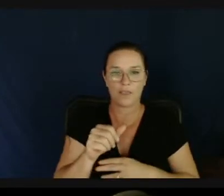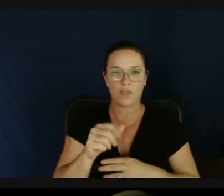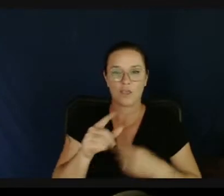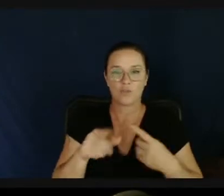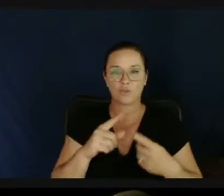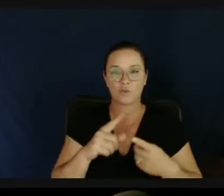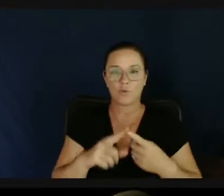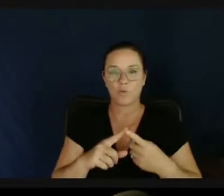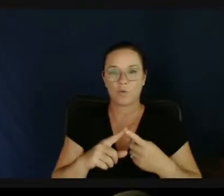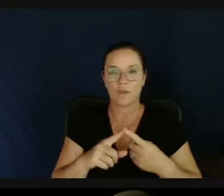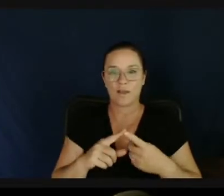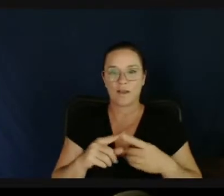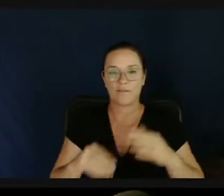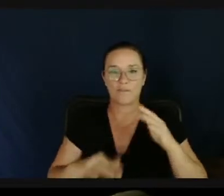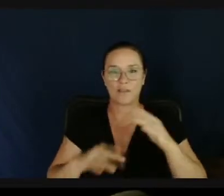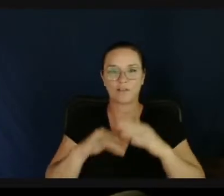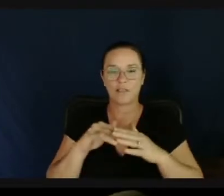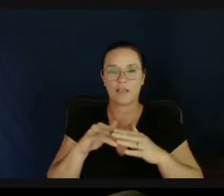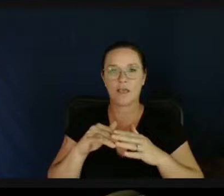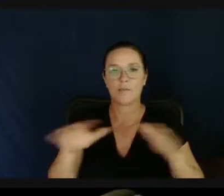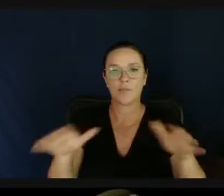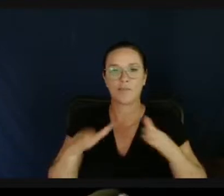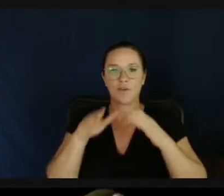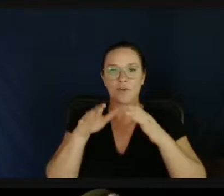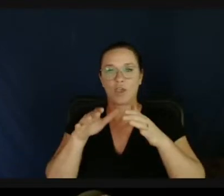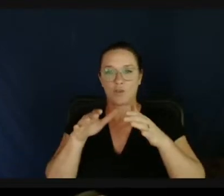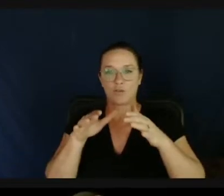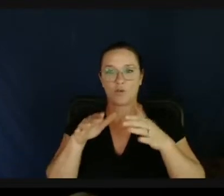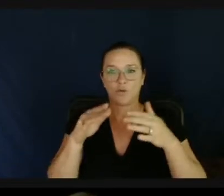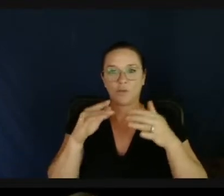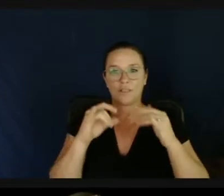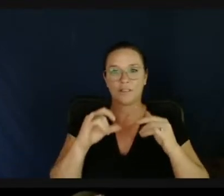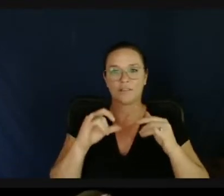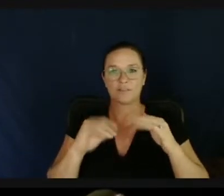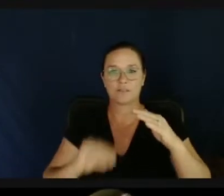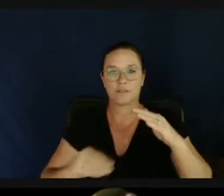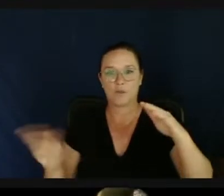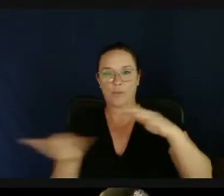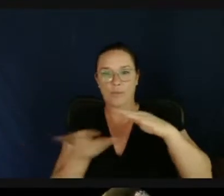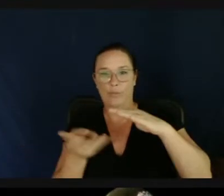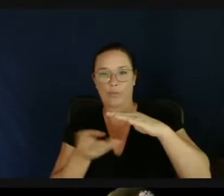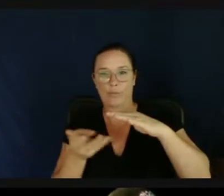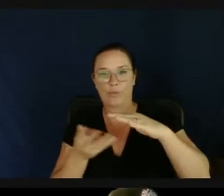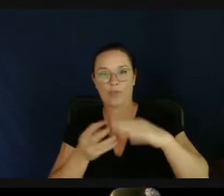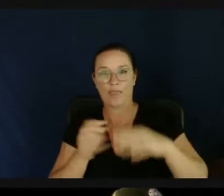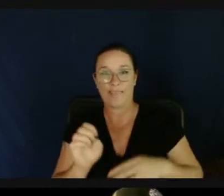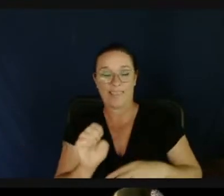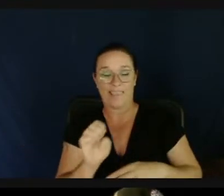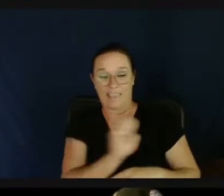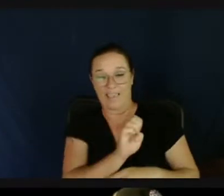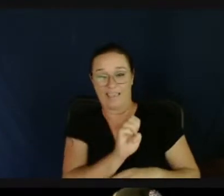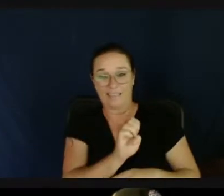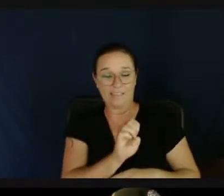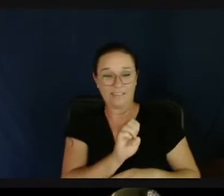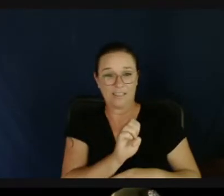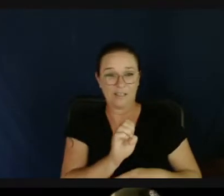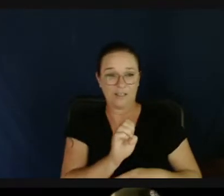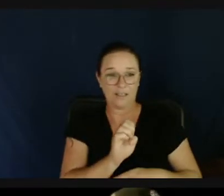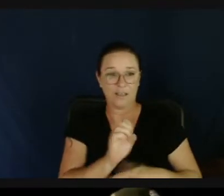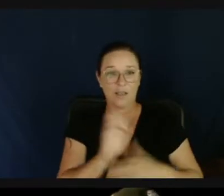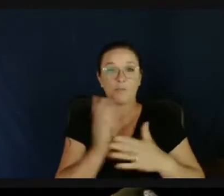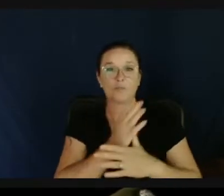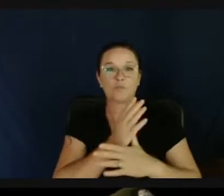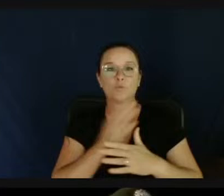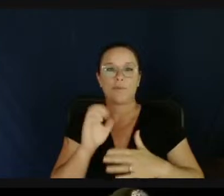filling the volcano, is actually actively injecting below the crust here in the eastern segment, even between these